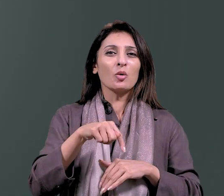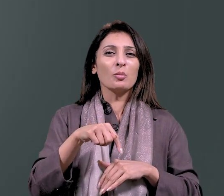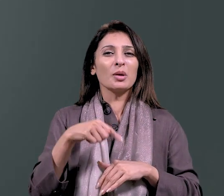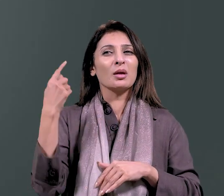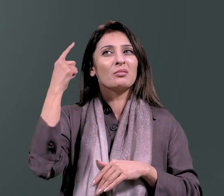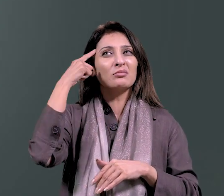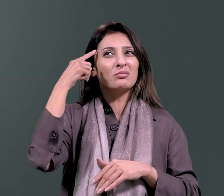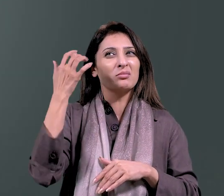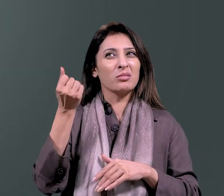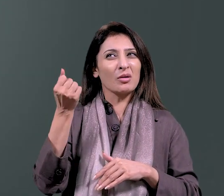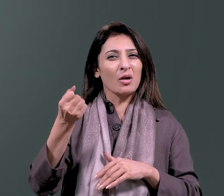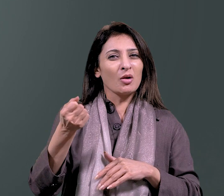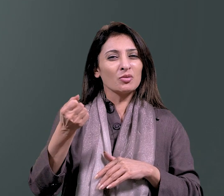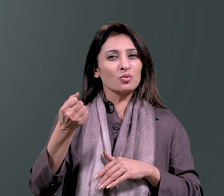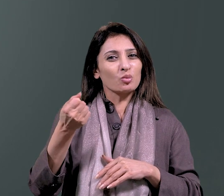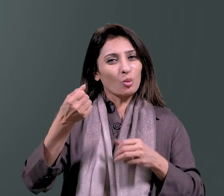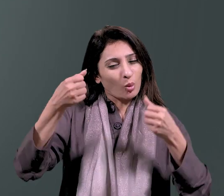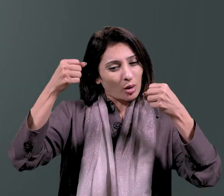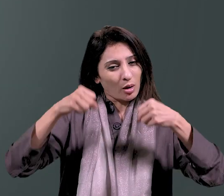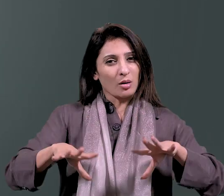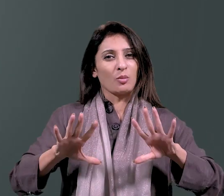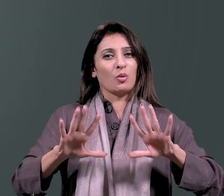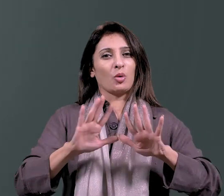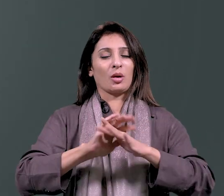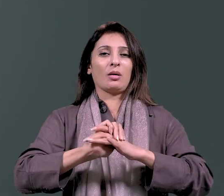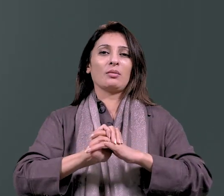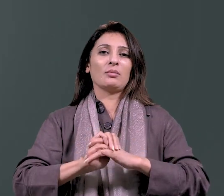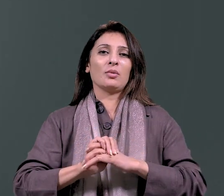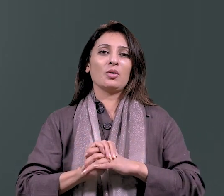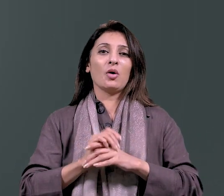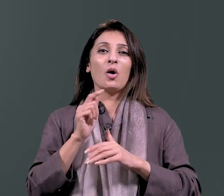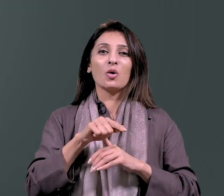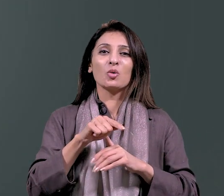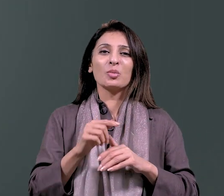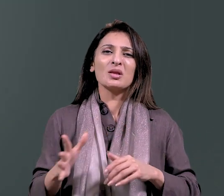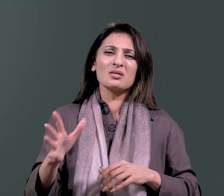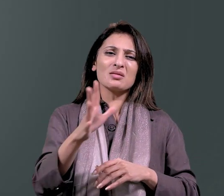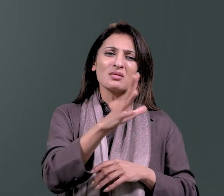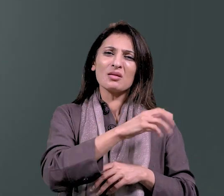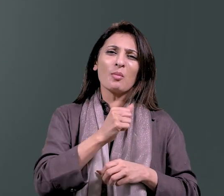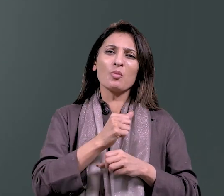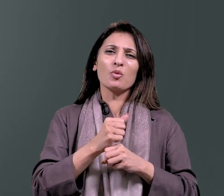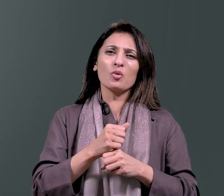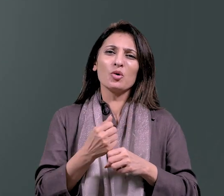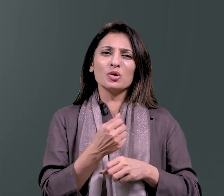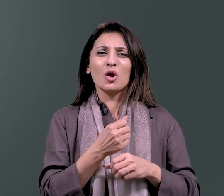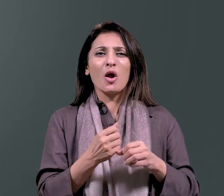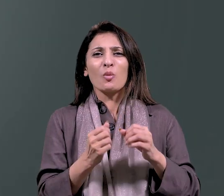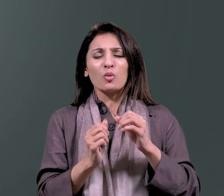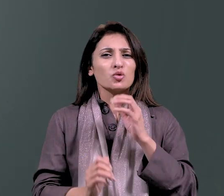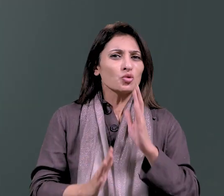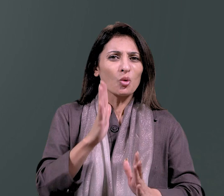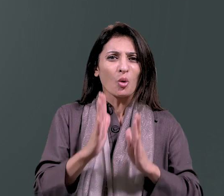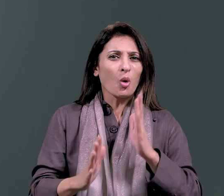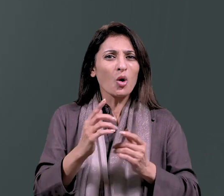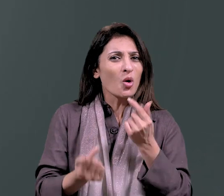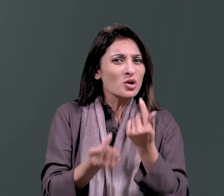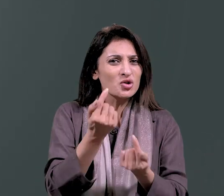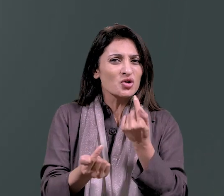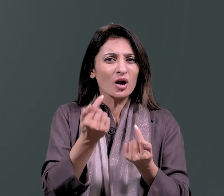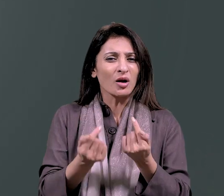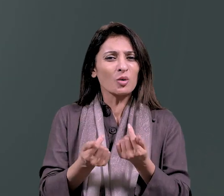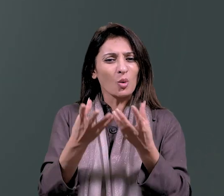uncertainty, doubt, guilt, and nameless fear. You have chopped down entire forests. You